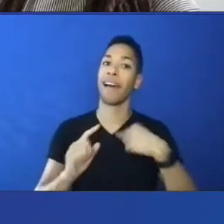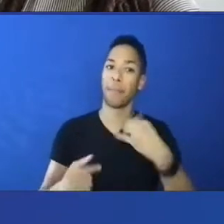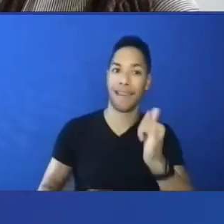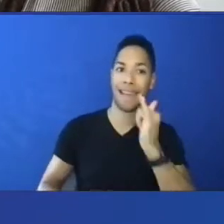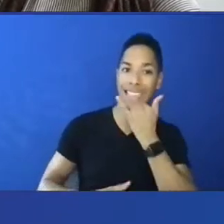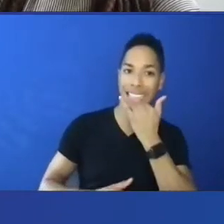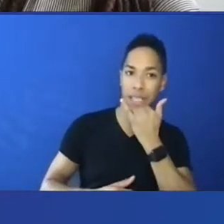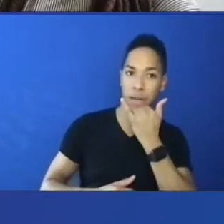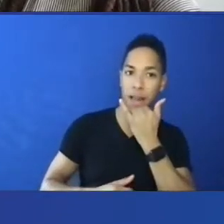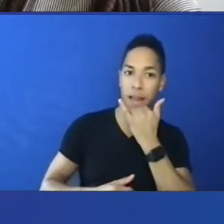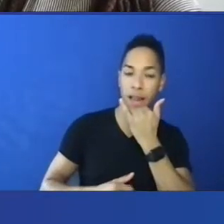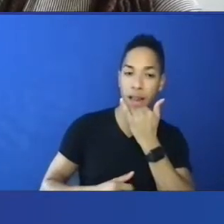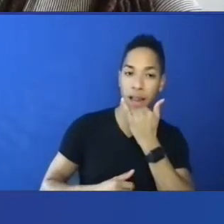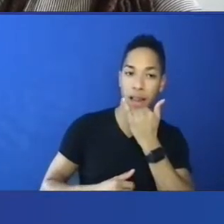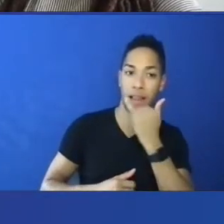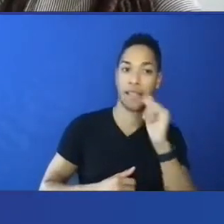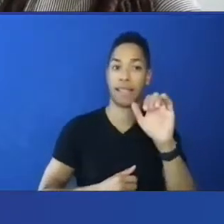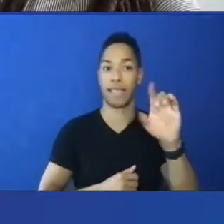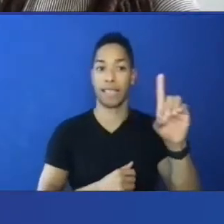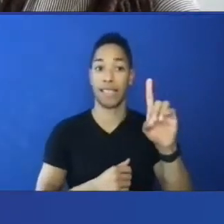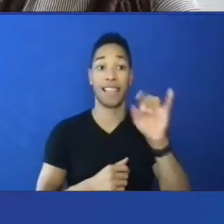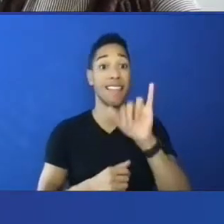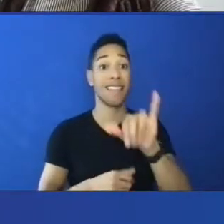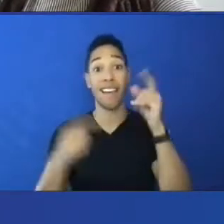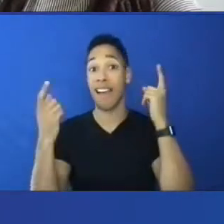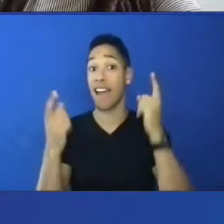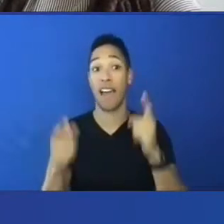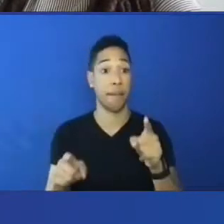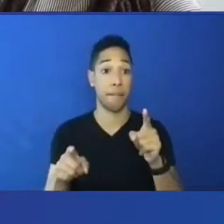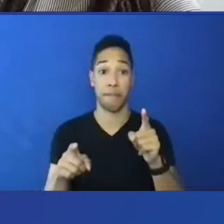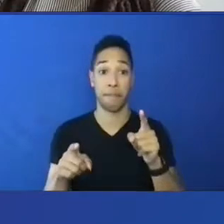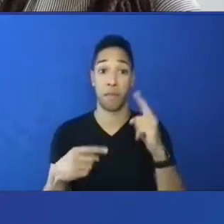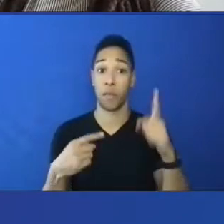director. And that came about